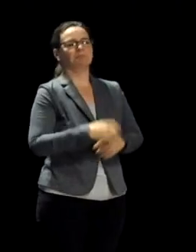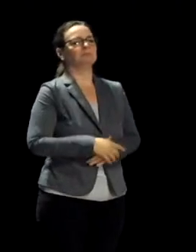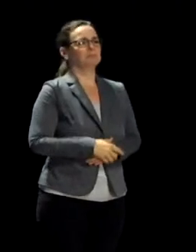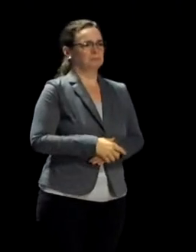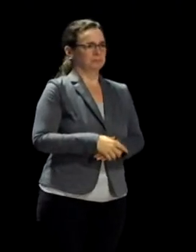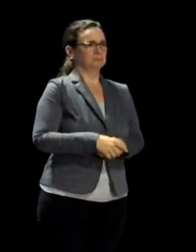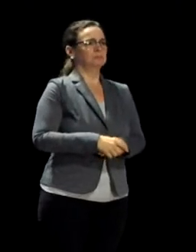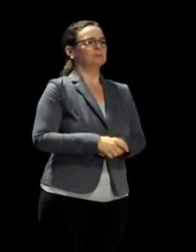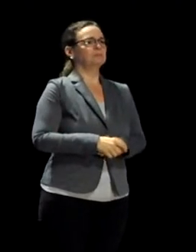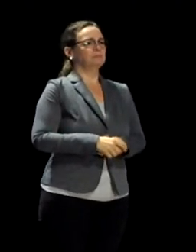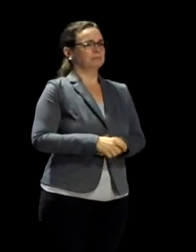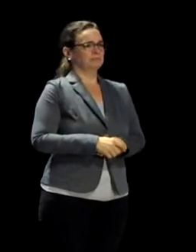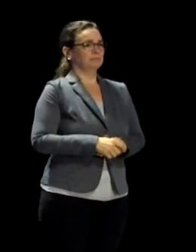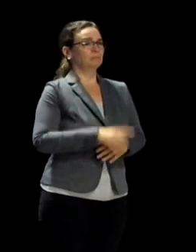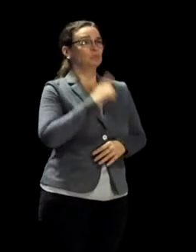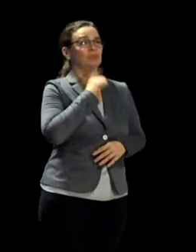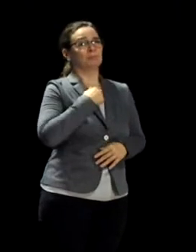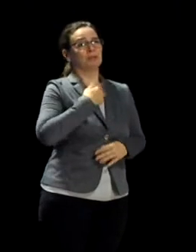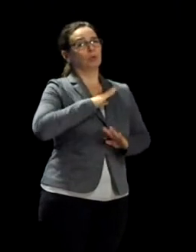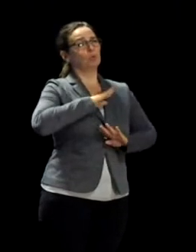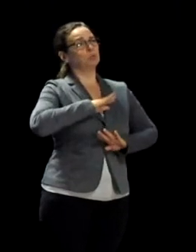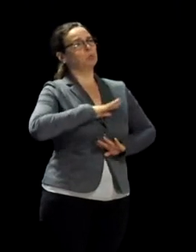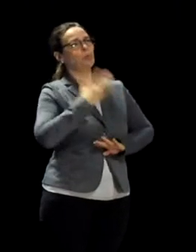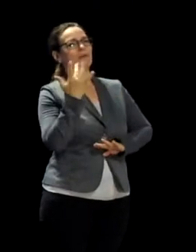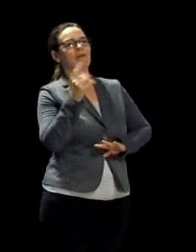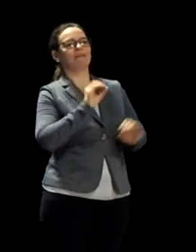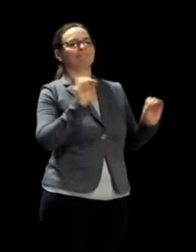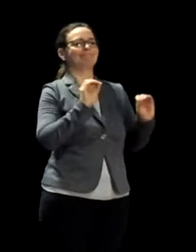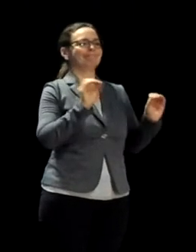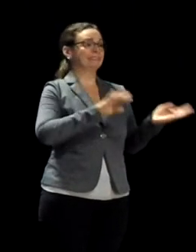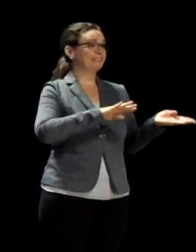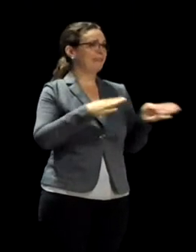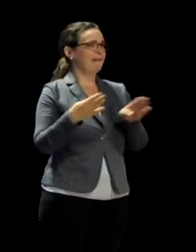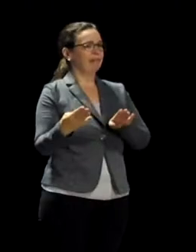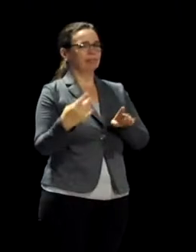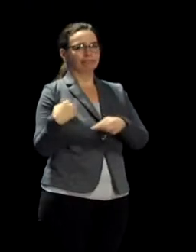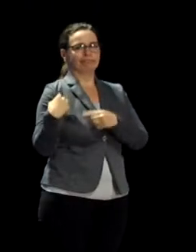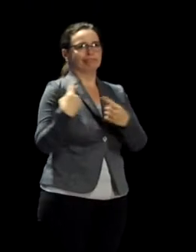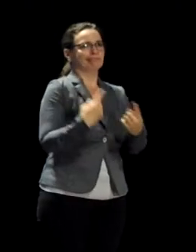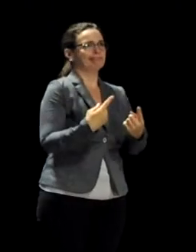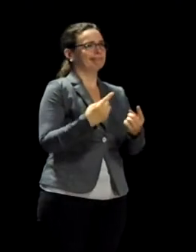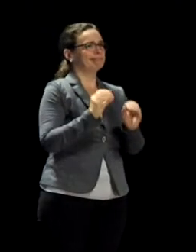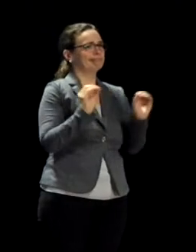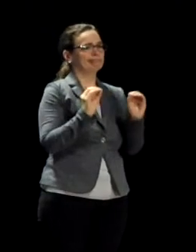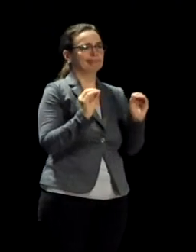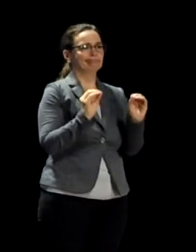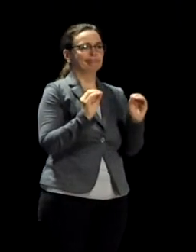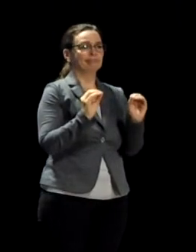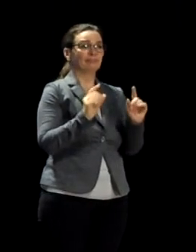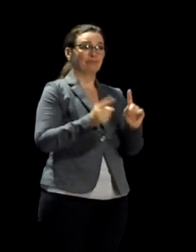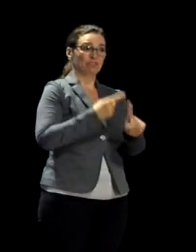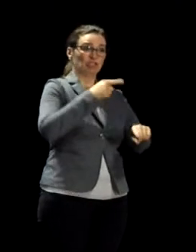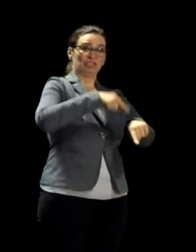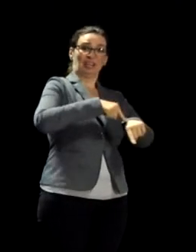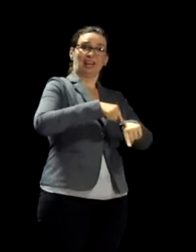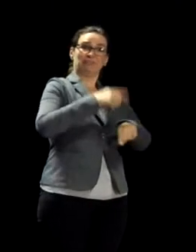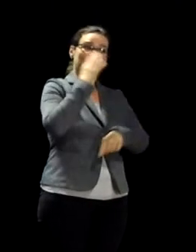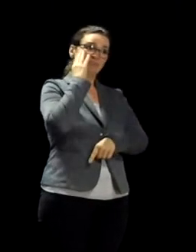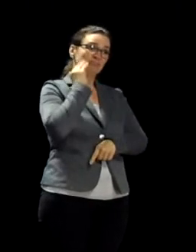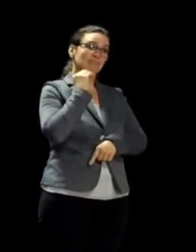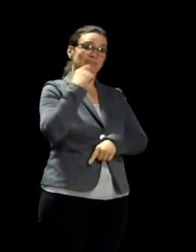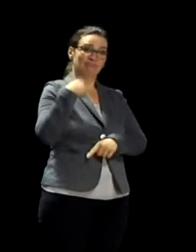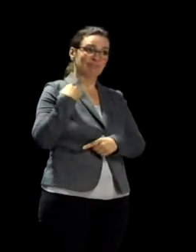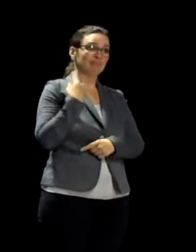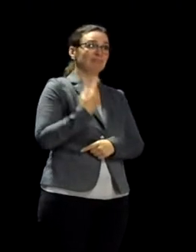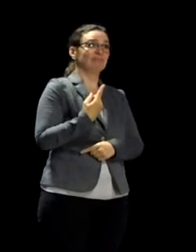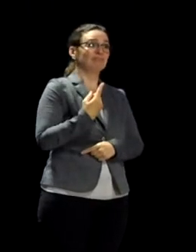Very pleased we had no new deaths over the last 24 hours. So for the first time in this process, for a period of time,